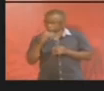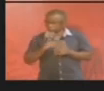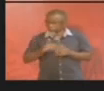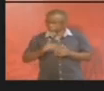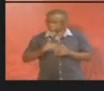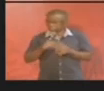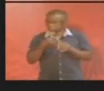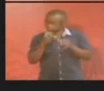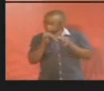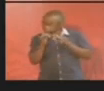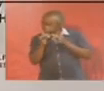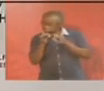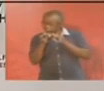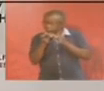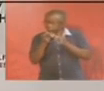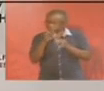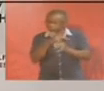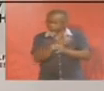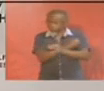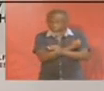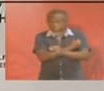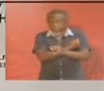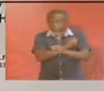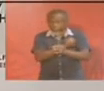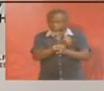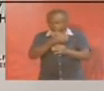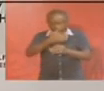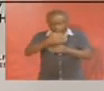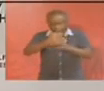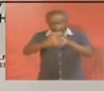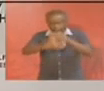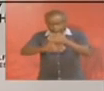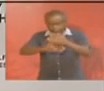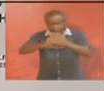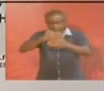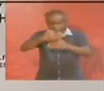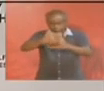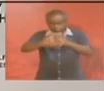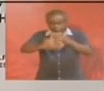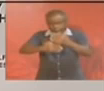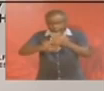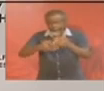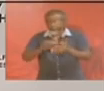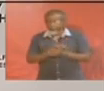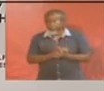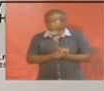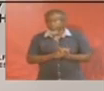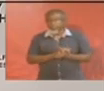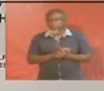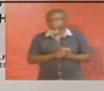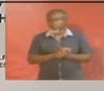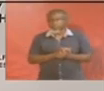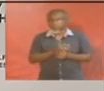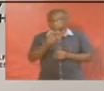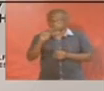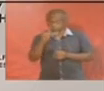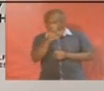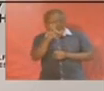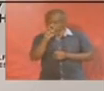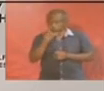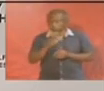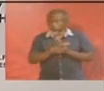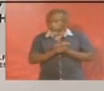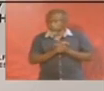schedule? So that's my first question. The second question, as relates to the public health measures, you've